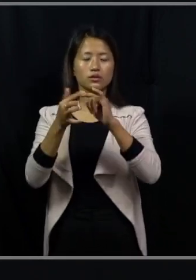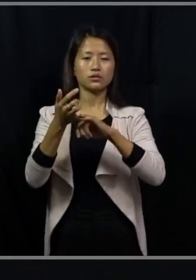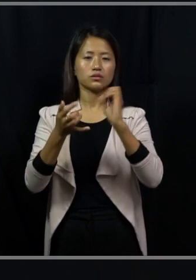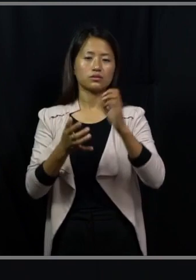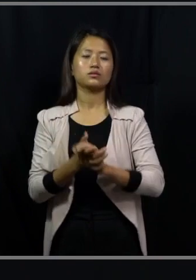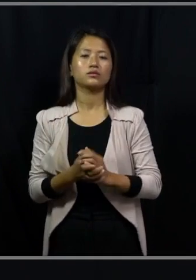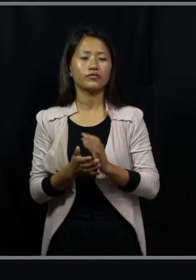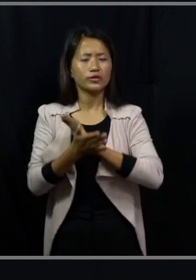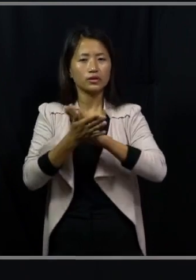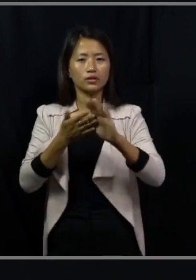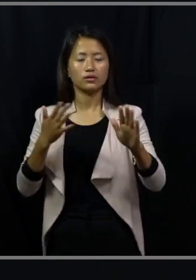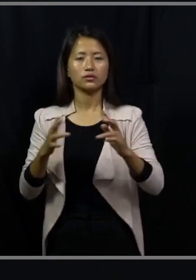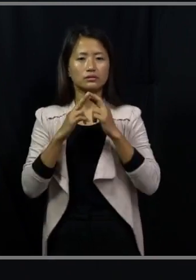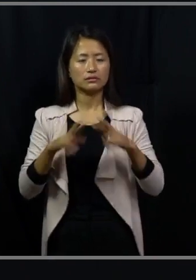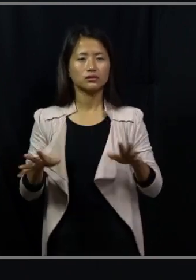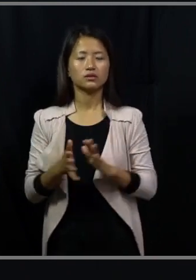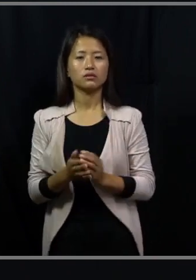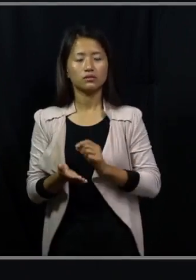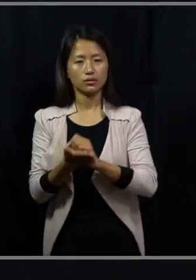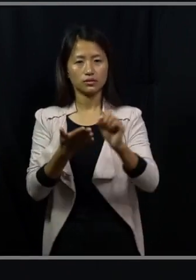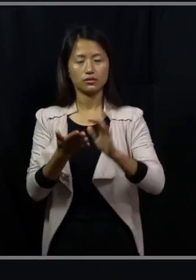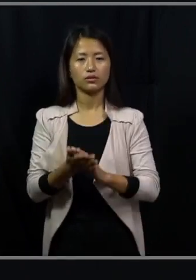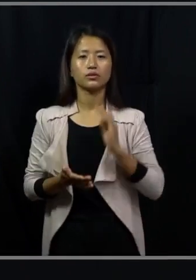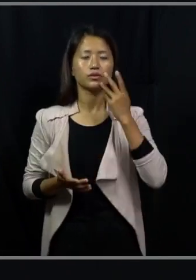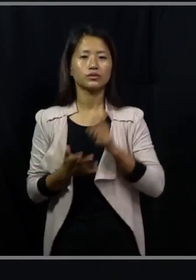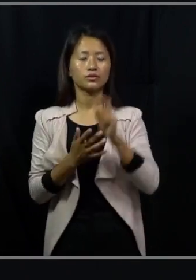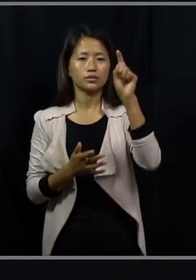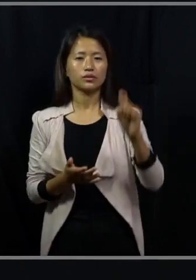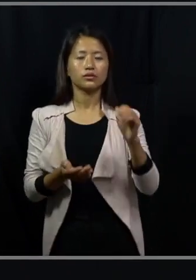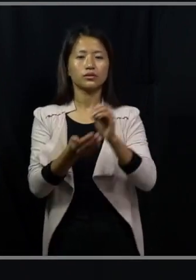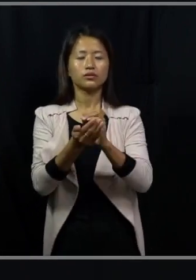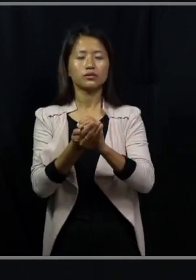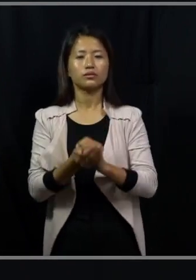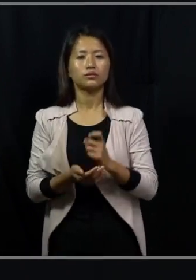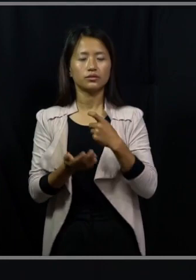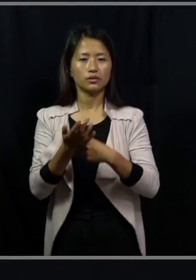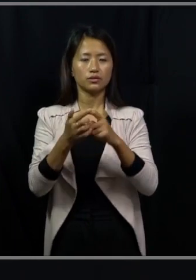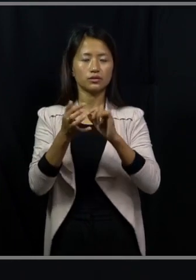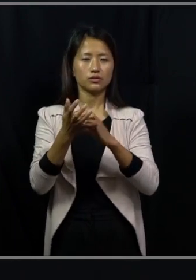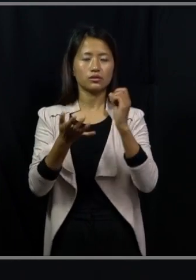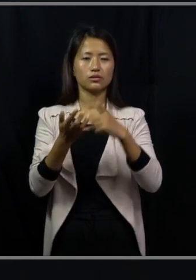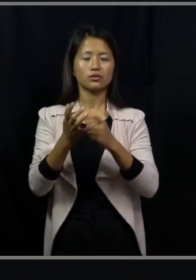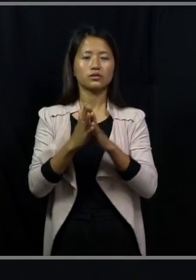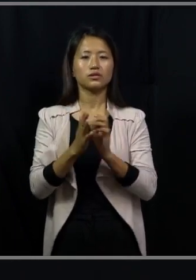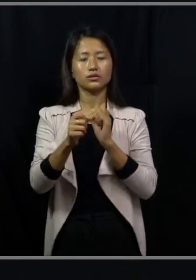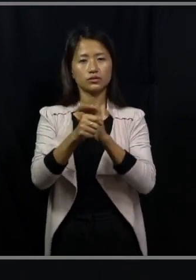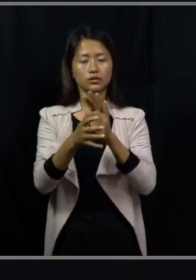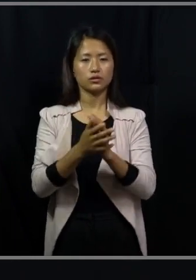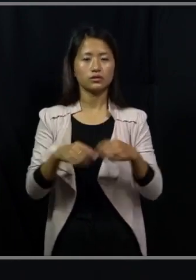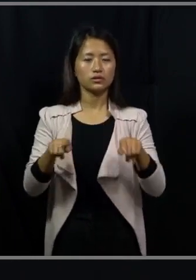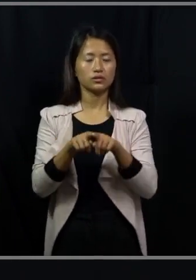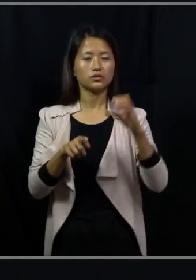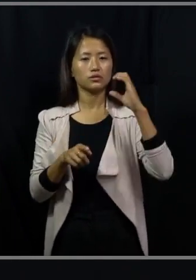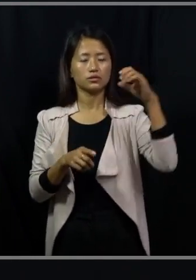also it is very clear that writing has begun when people need to keep records of the transactions, and especially in the